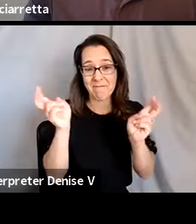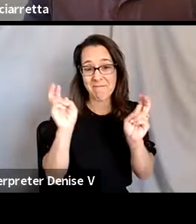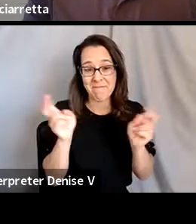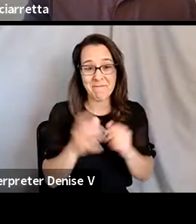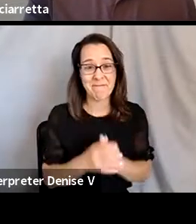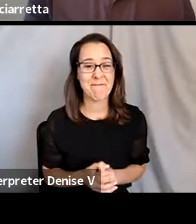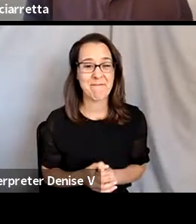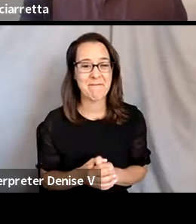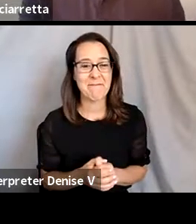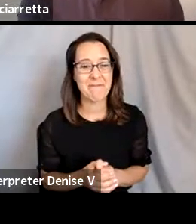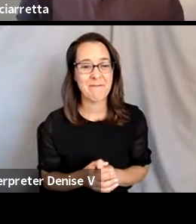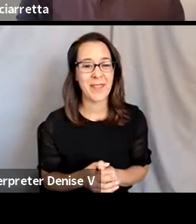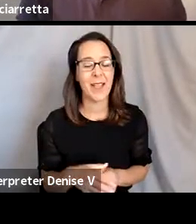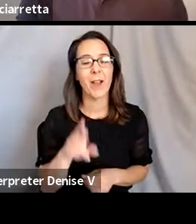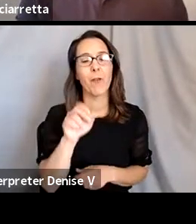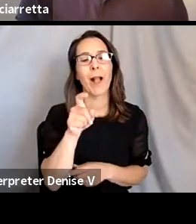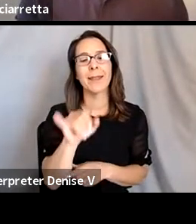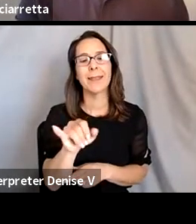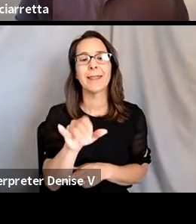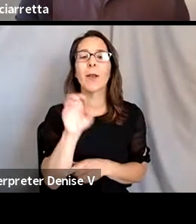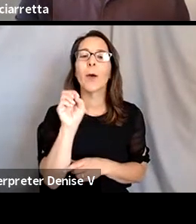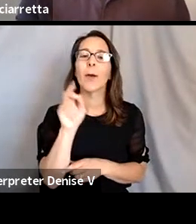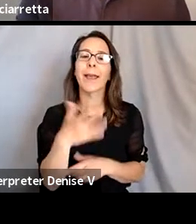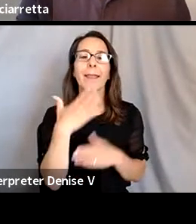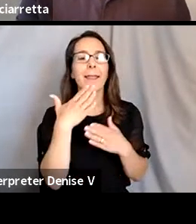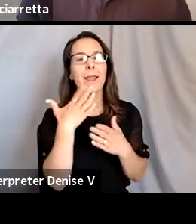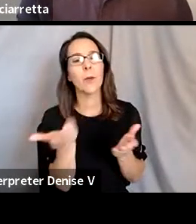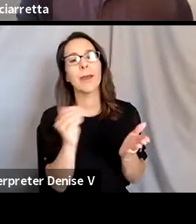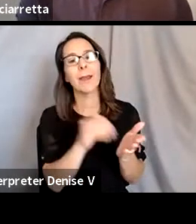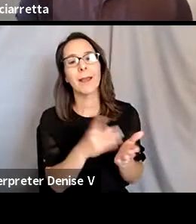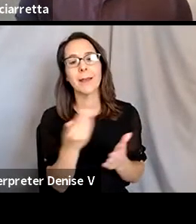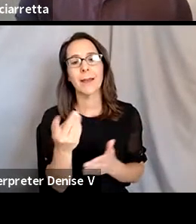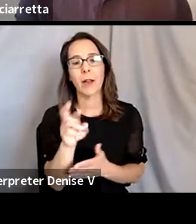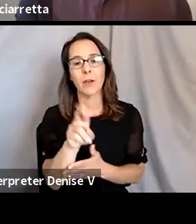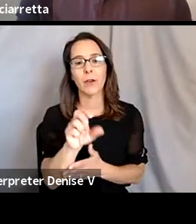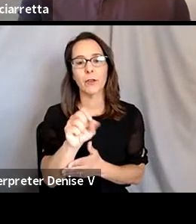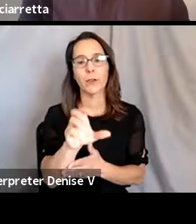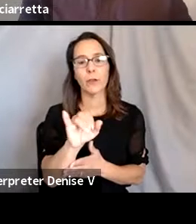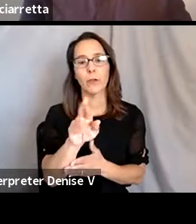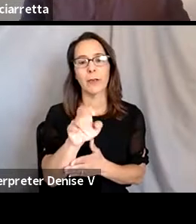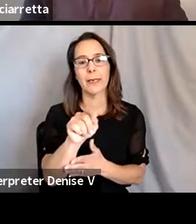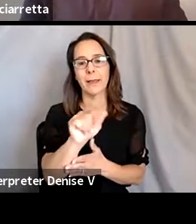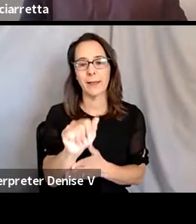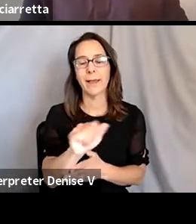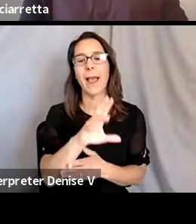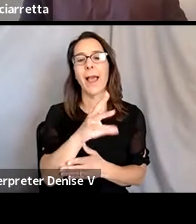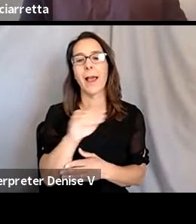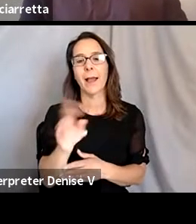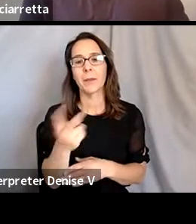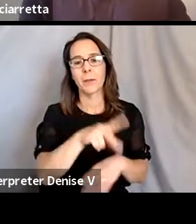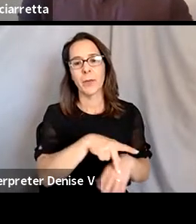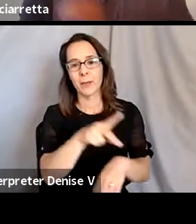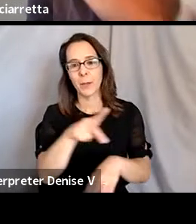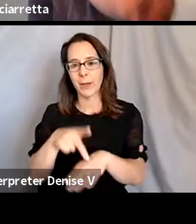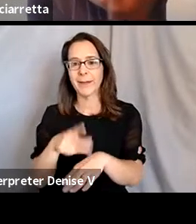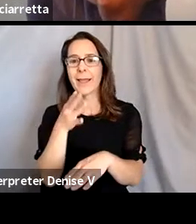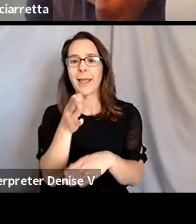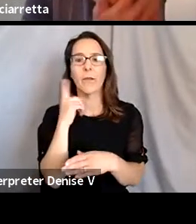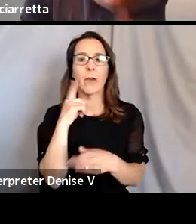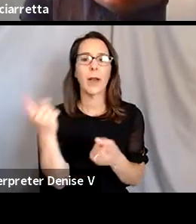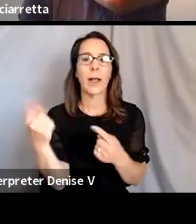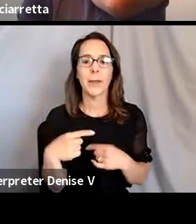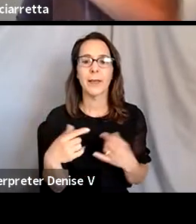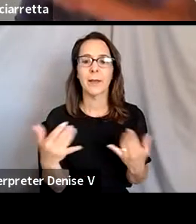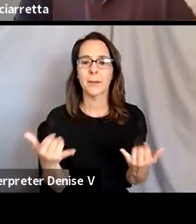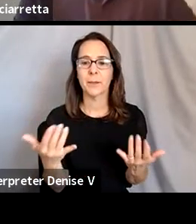All right, well, thank you again, Dr. Sharetta and Principal Trackus and Principal Bowders and everyone else for being here. And